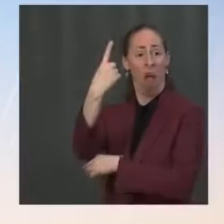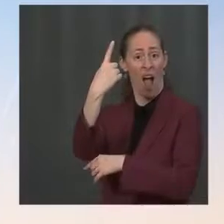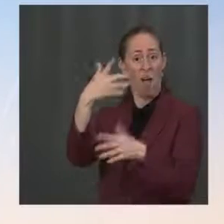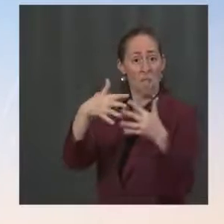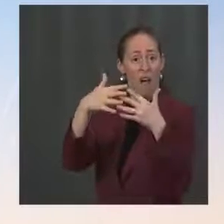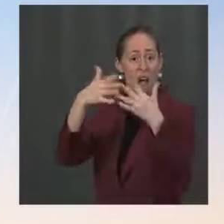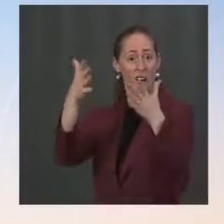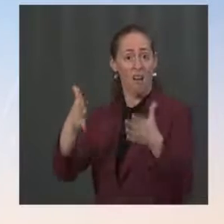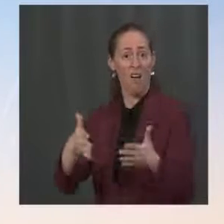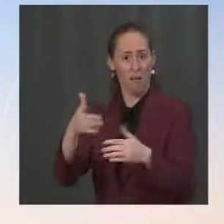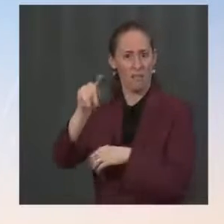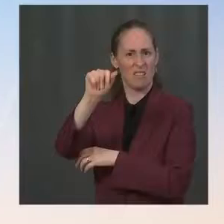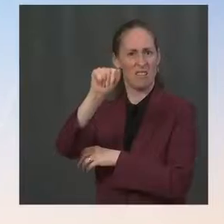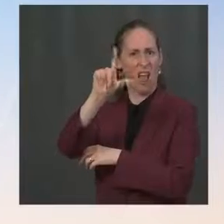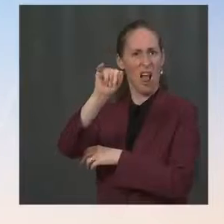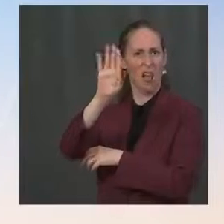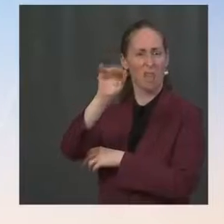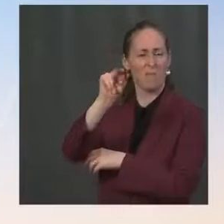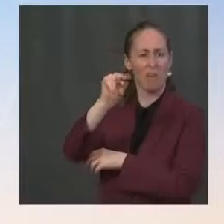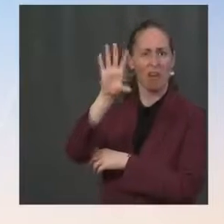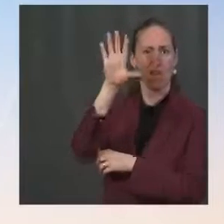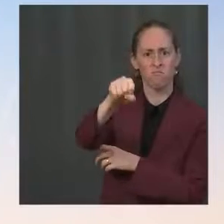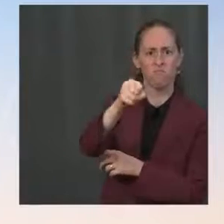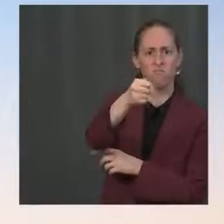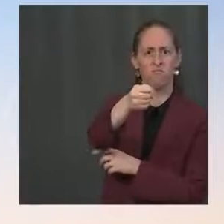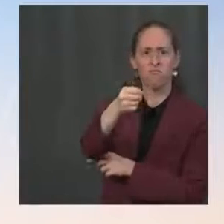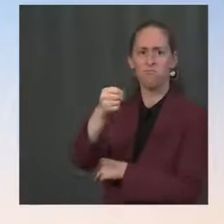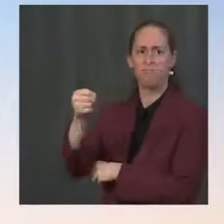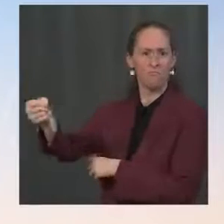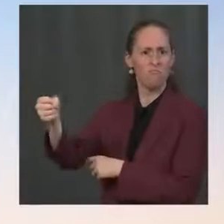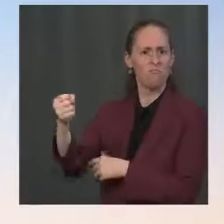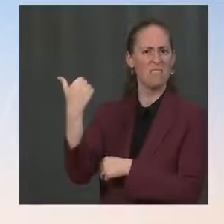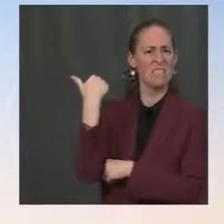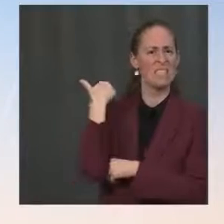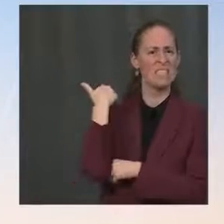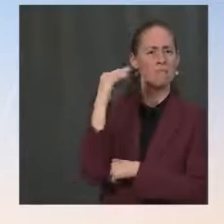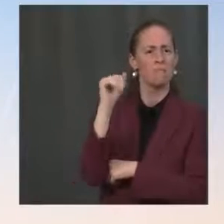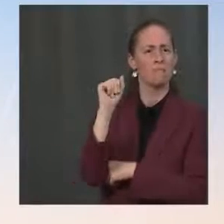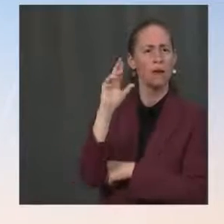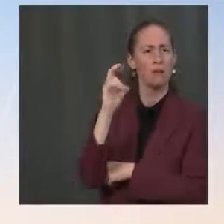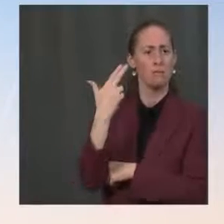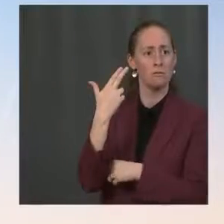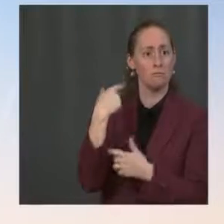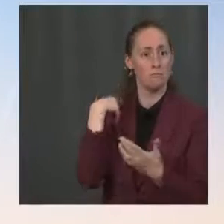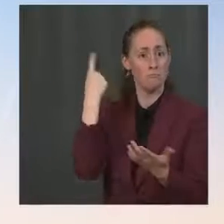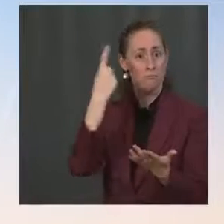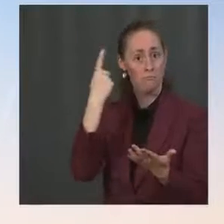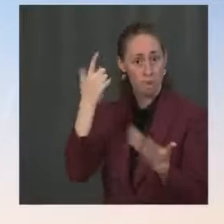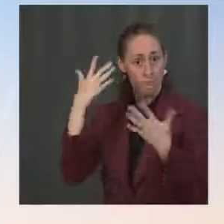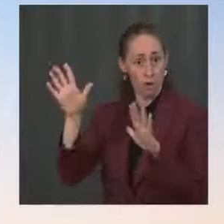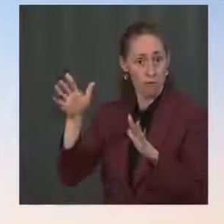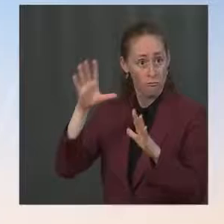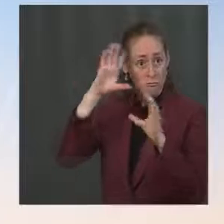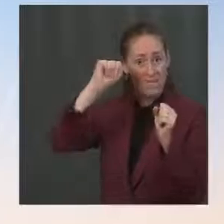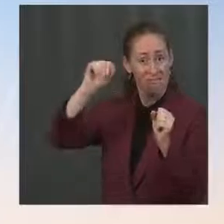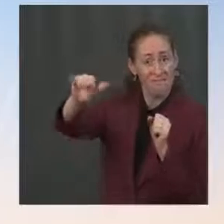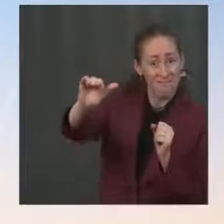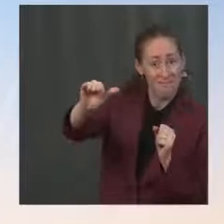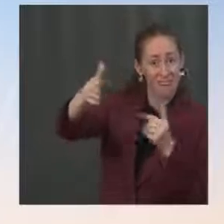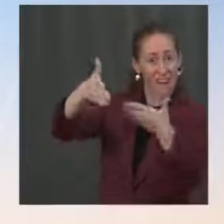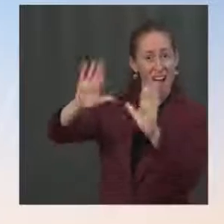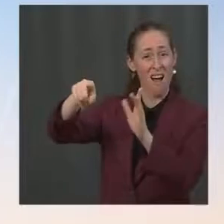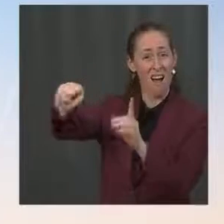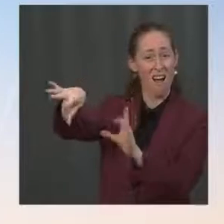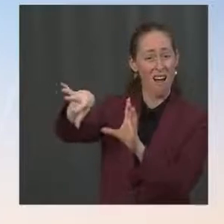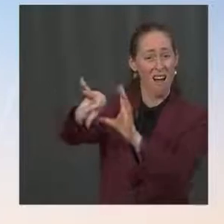His name's Mark Freerichs, and I'm wondering if the administration has been in negotiations to release him as part of